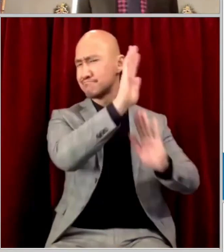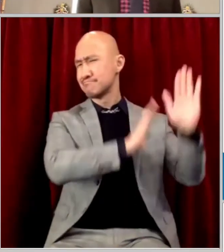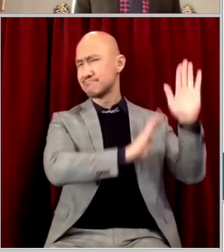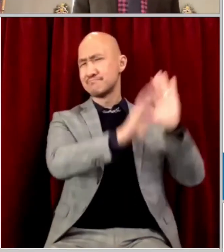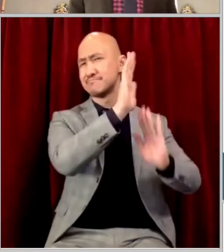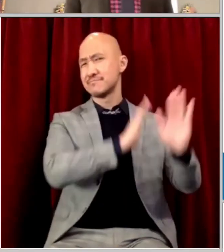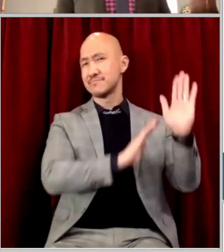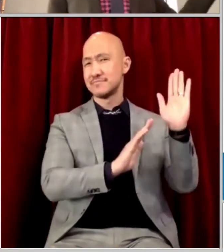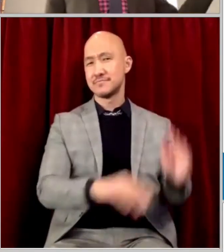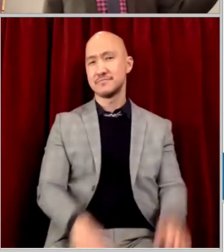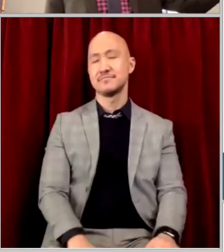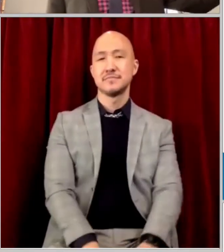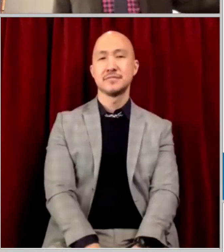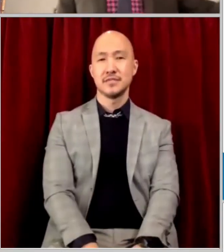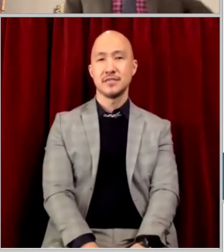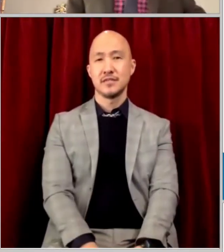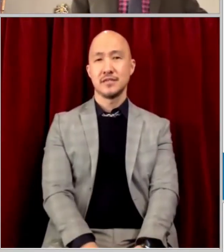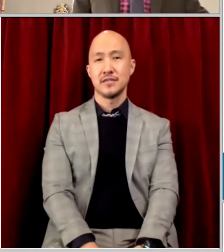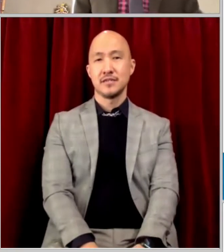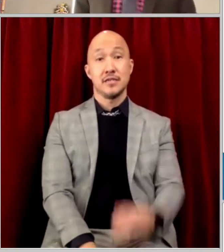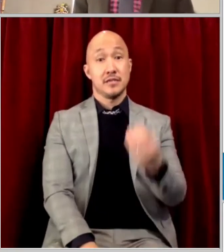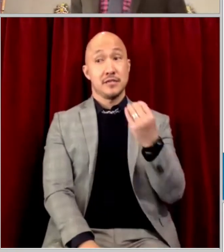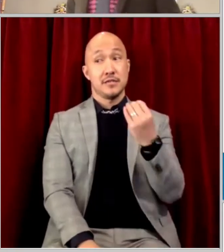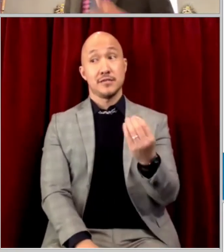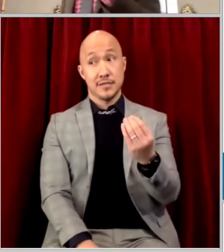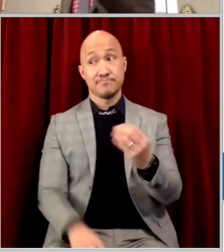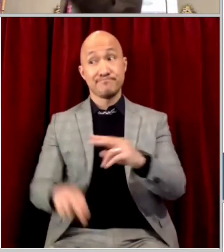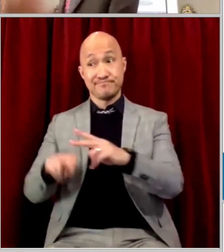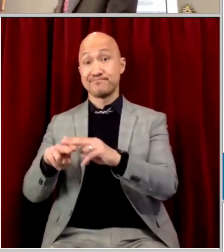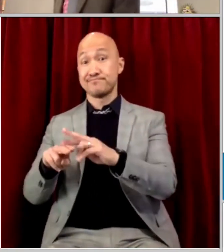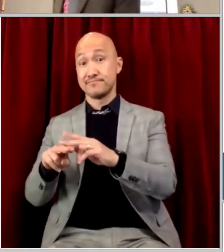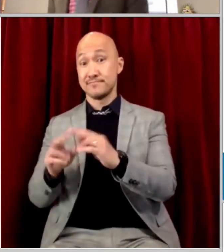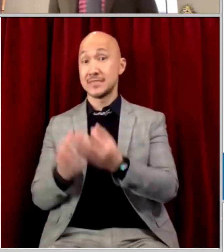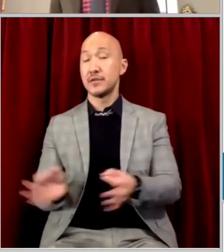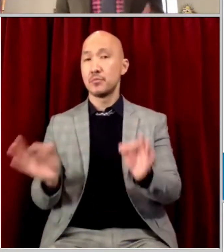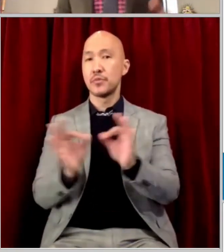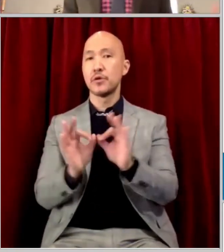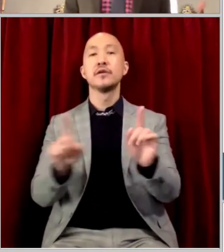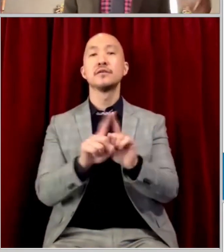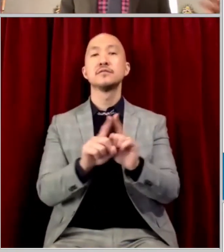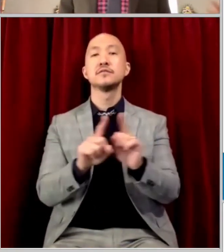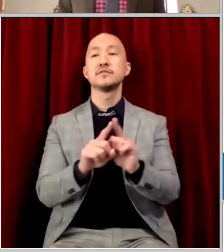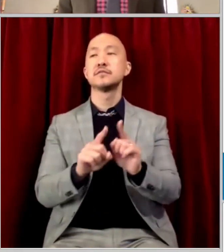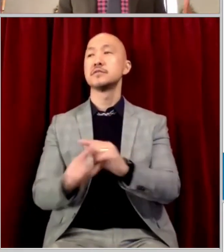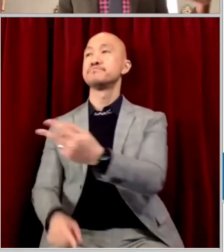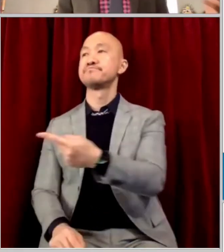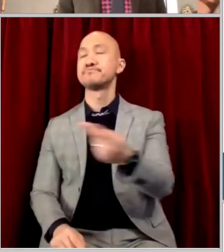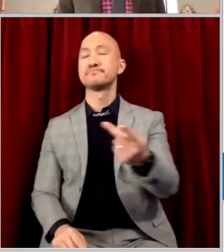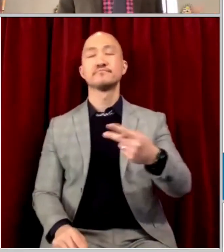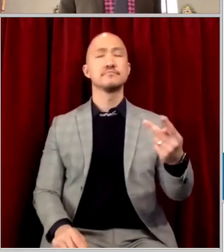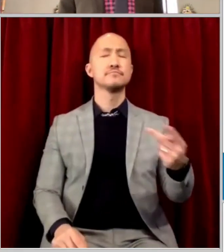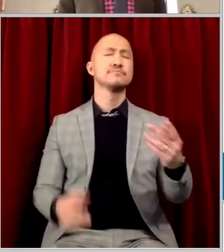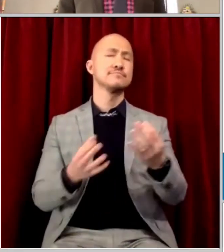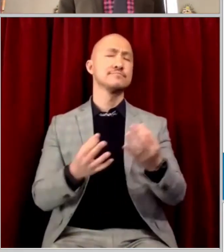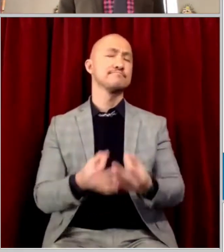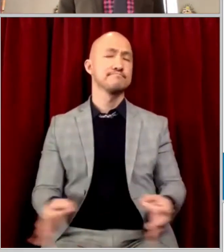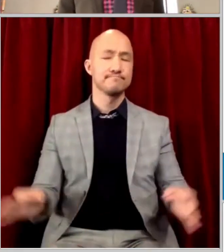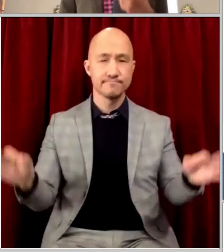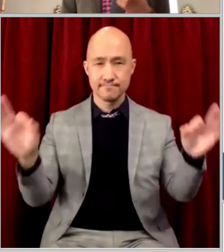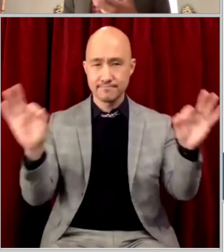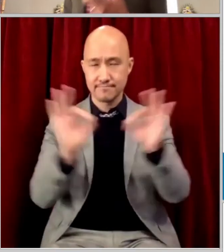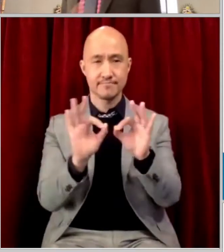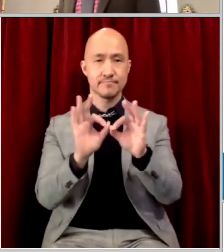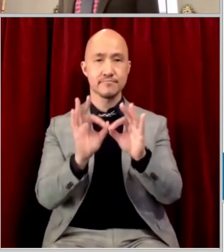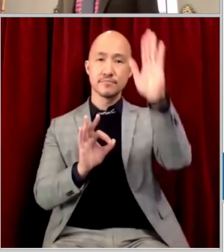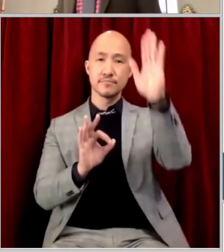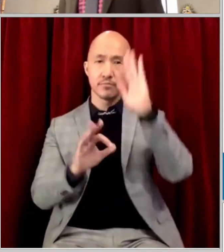are the salt of the earth, not only are we a seasoning, not only are we a preservative, but we are also valuable to God,